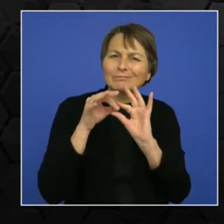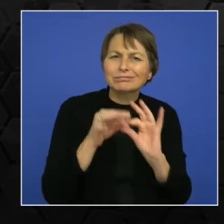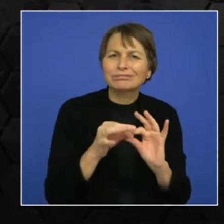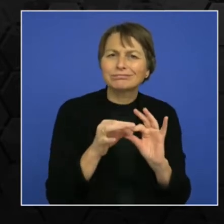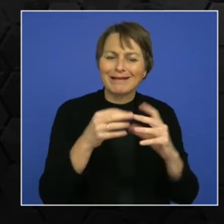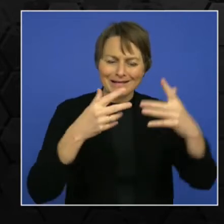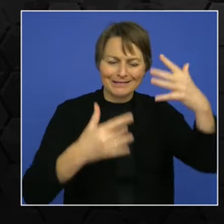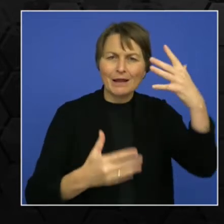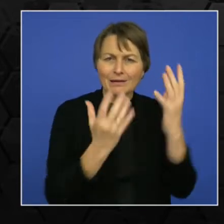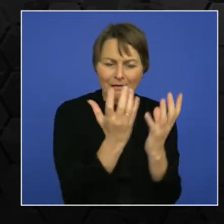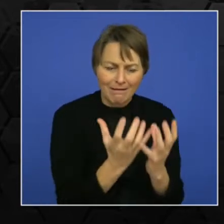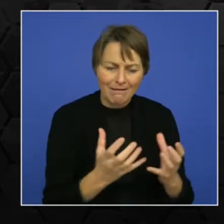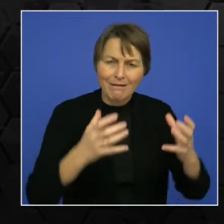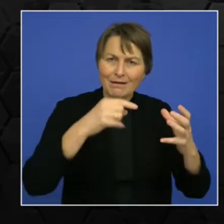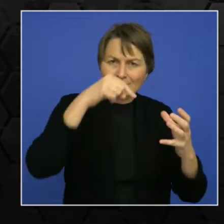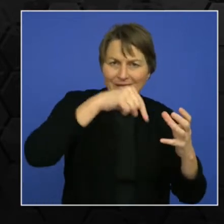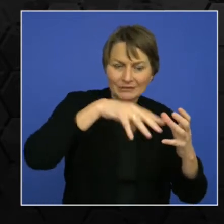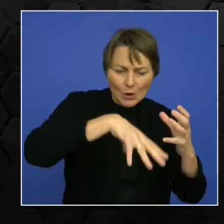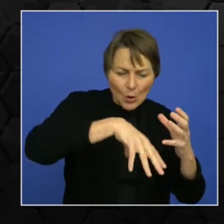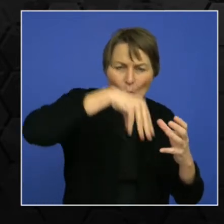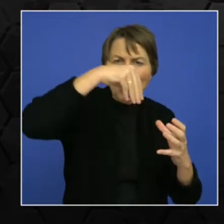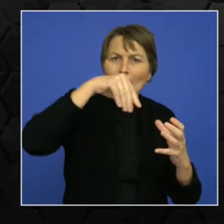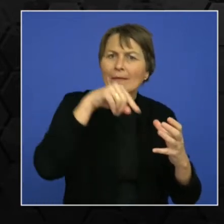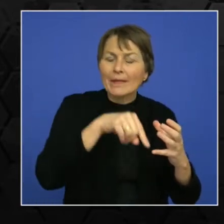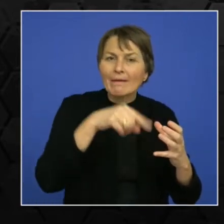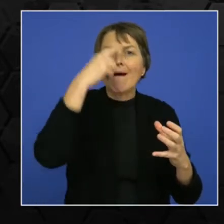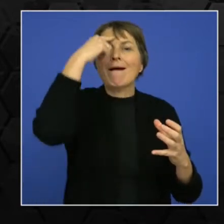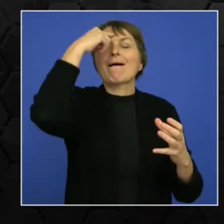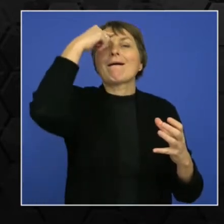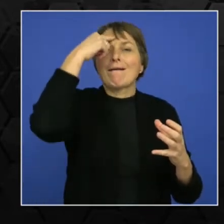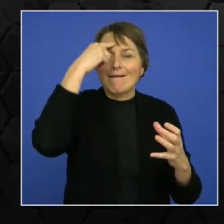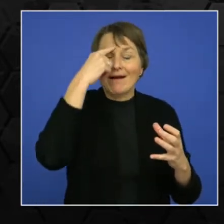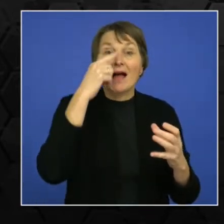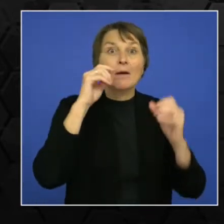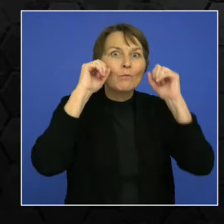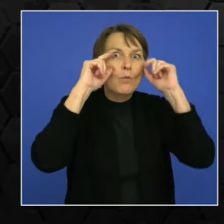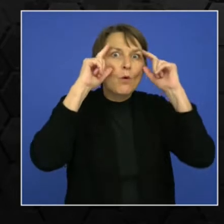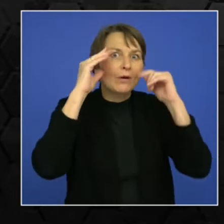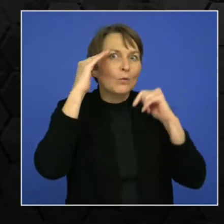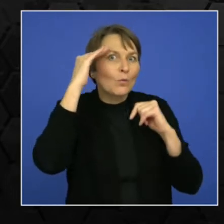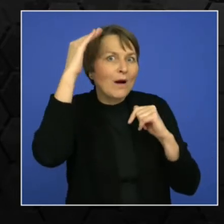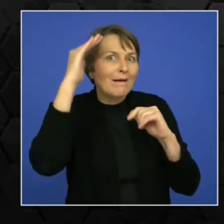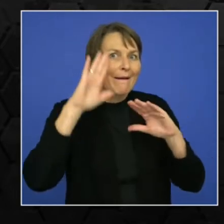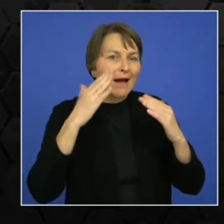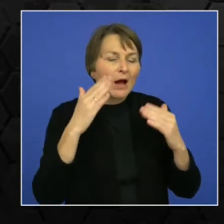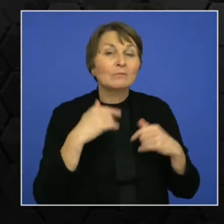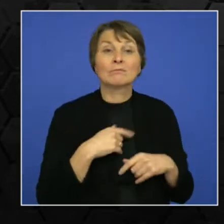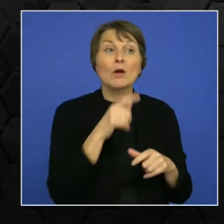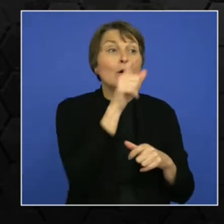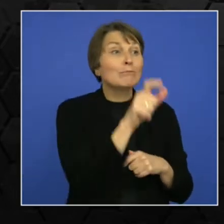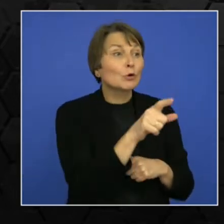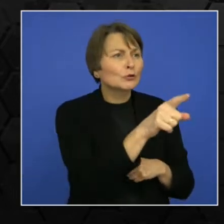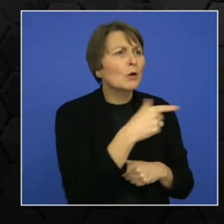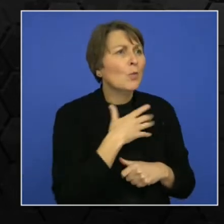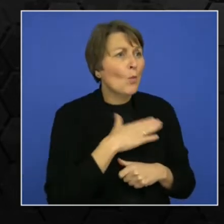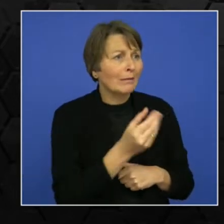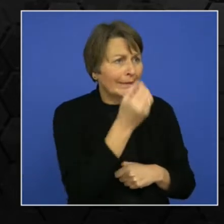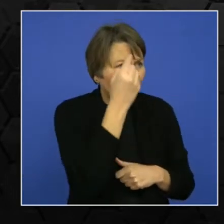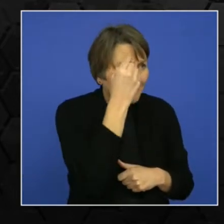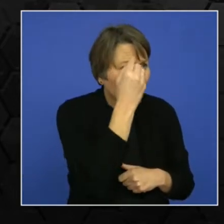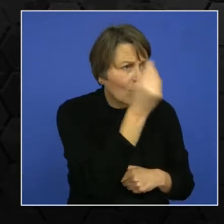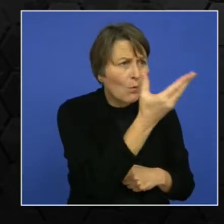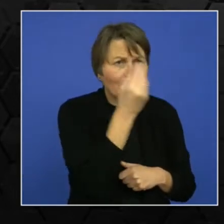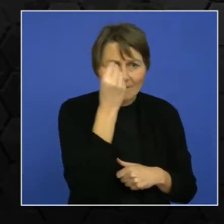insights, but coming to recommendation systems, it is all about providing recommendations to the user or to the customer or to any different